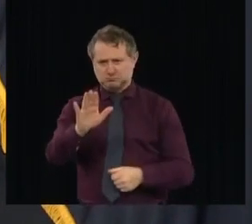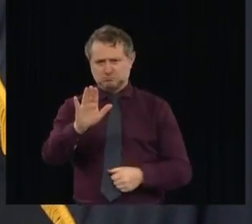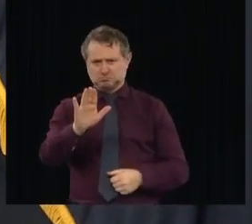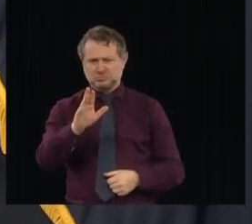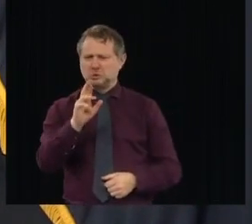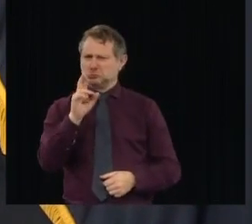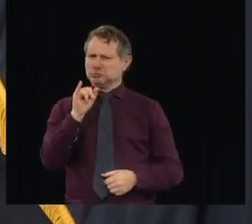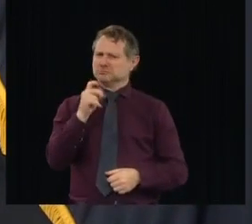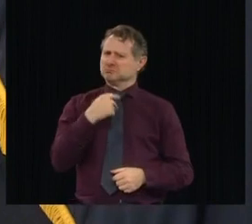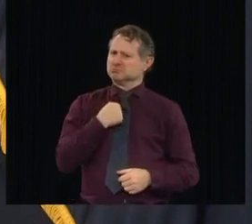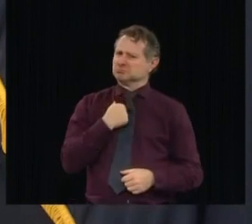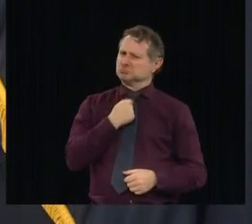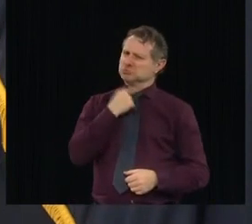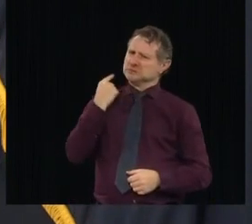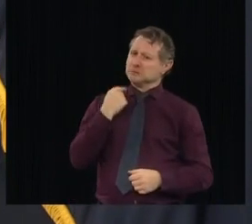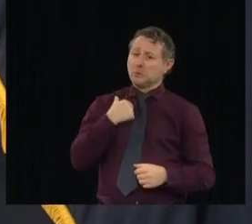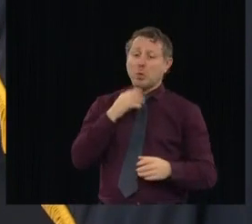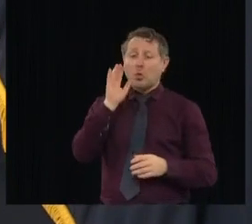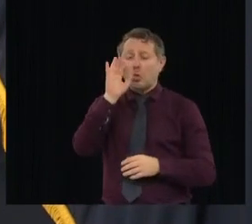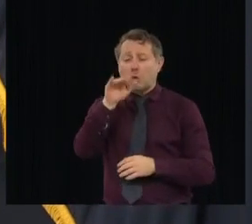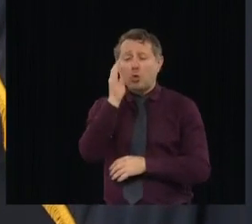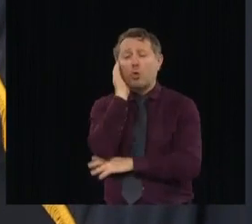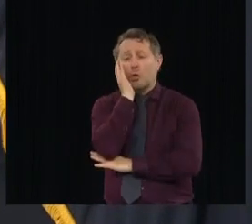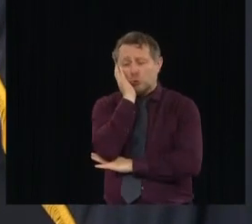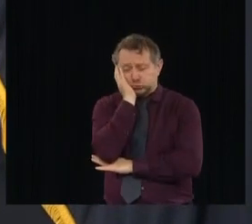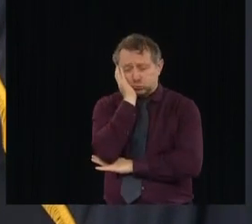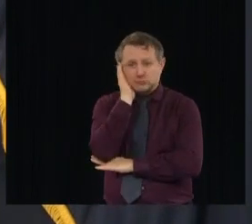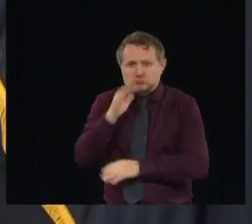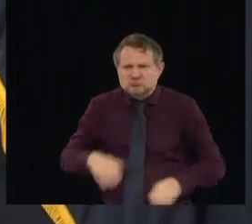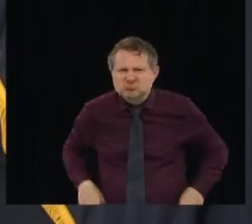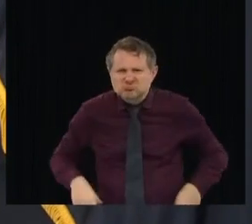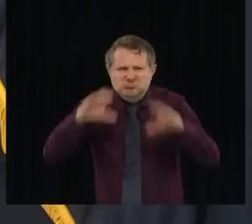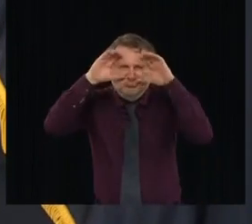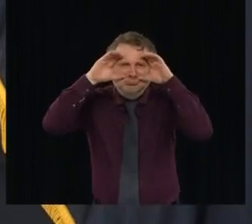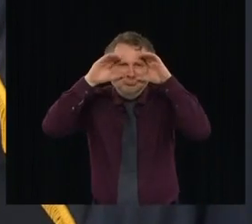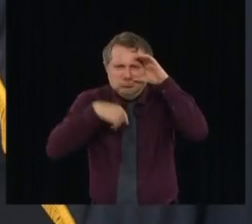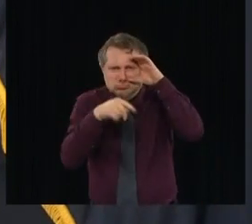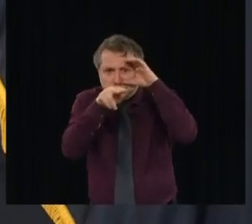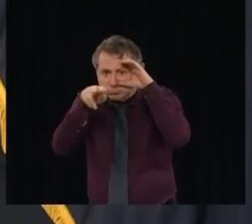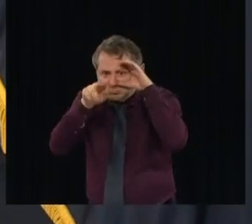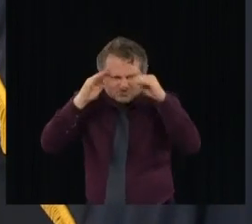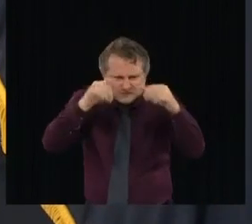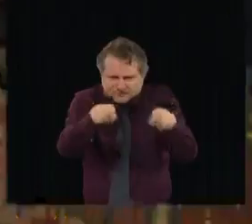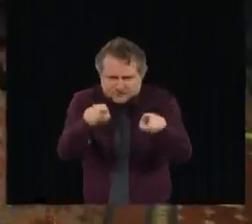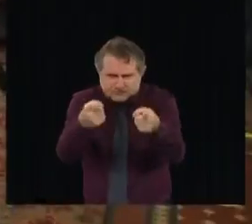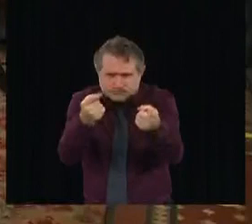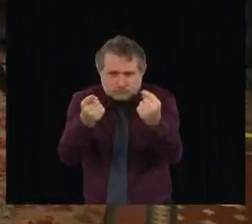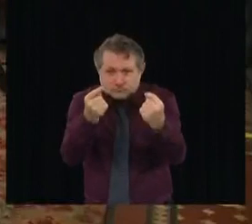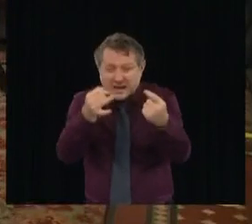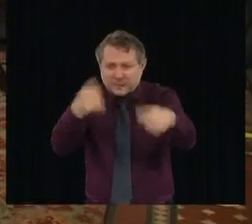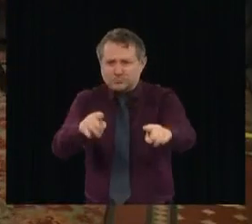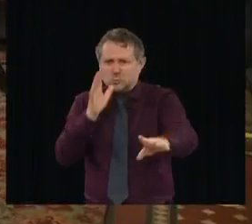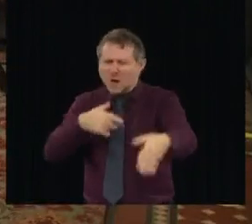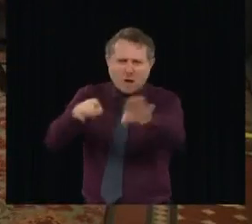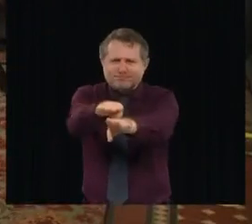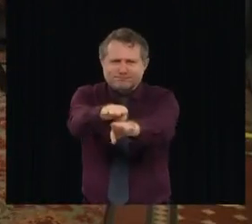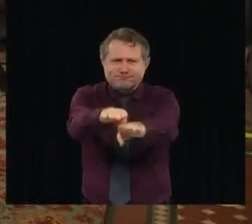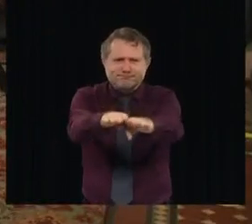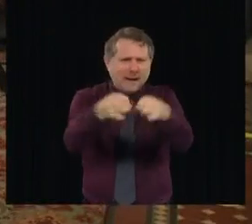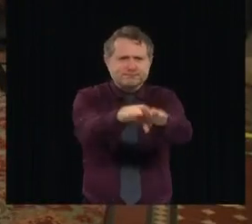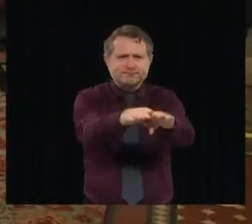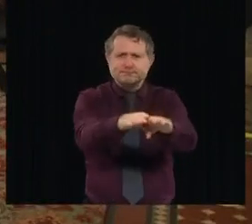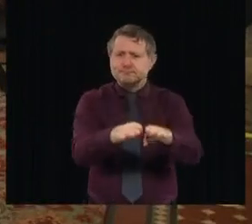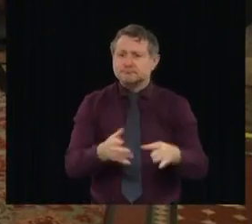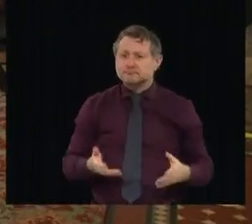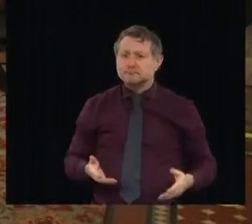if that happens, we will close the beach the next day. That quickly. So you're talking about Yes, yes. so it'll be